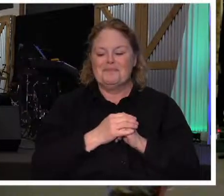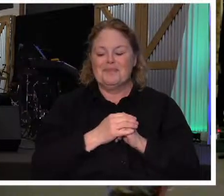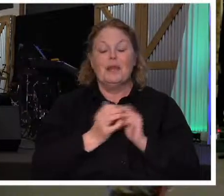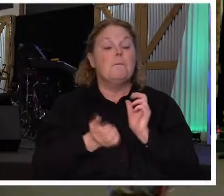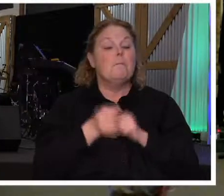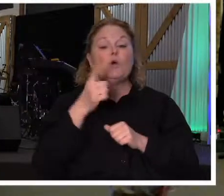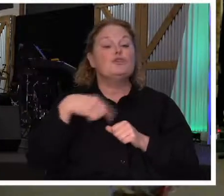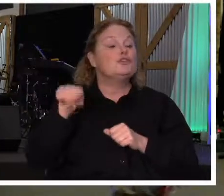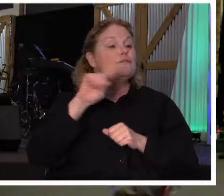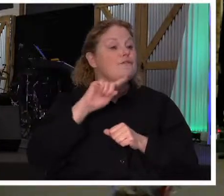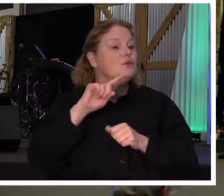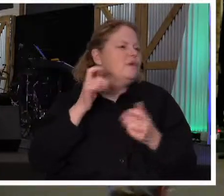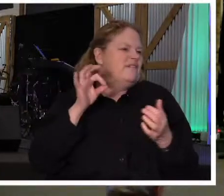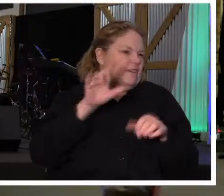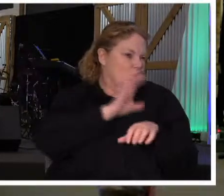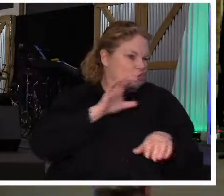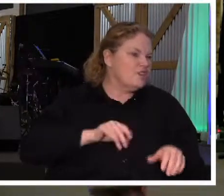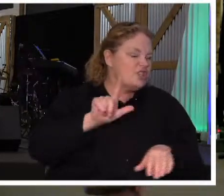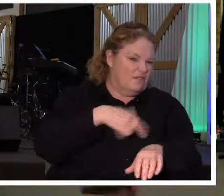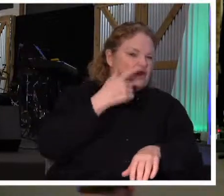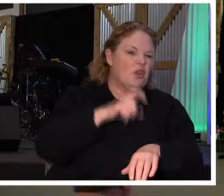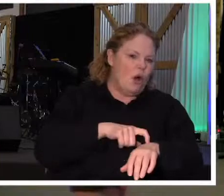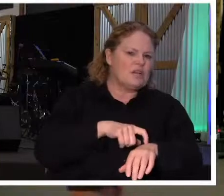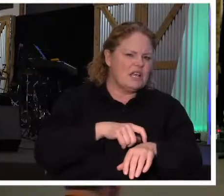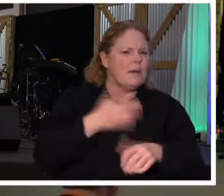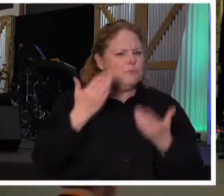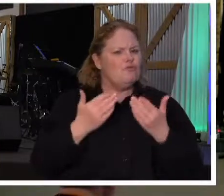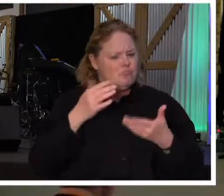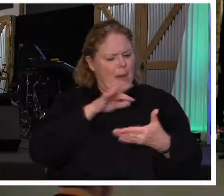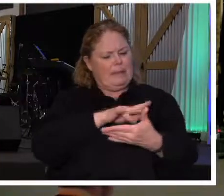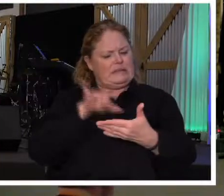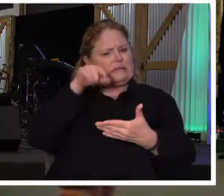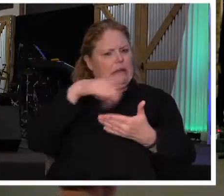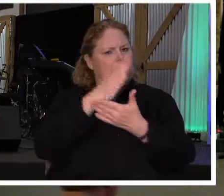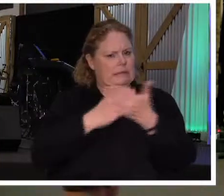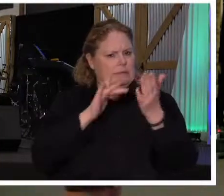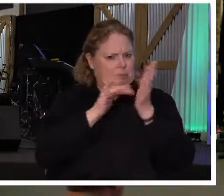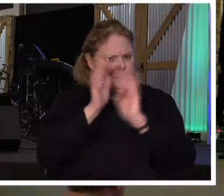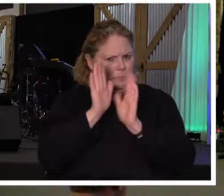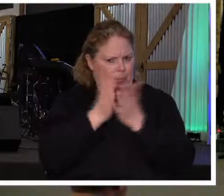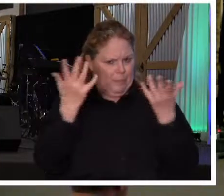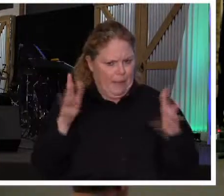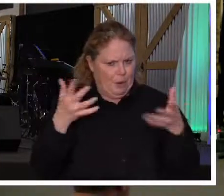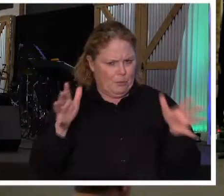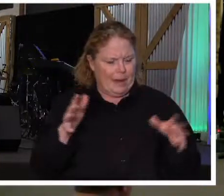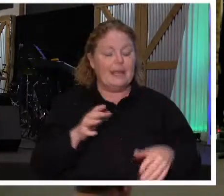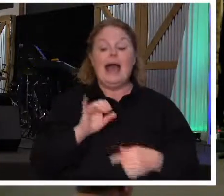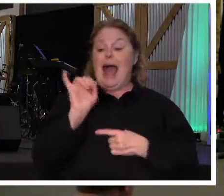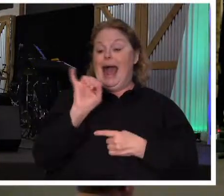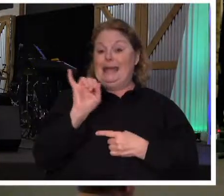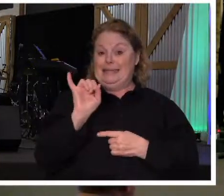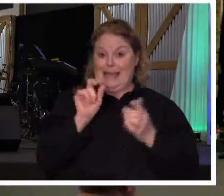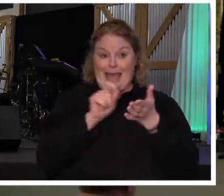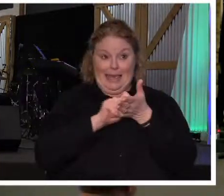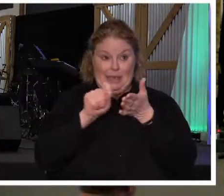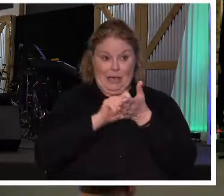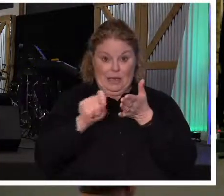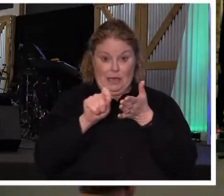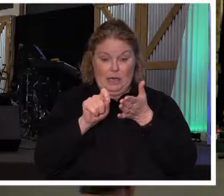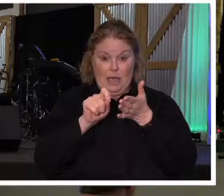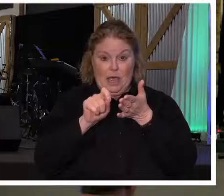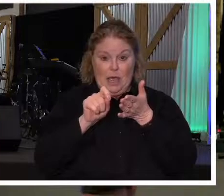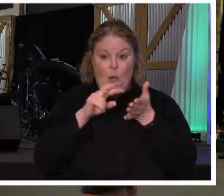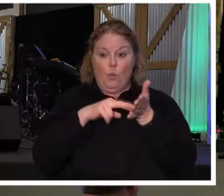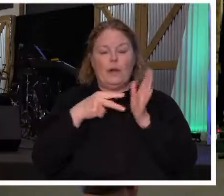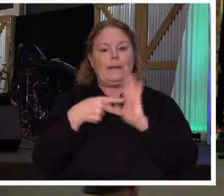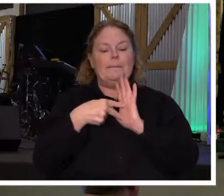been a believer for any length of time have probably spent time studying it, from Isaiah, it tells us what it means to